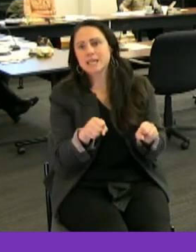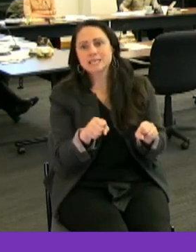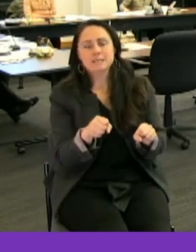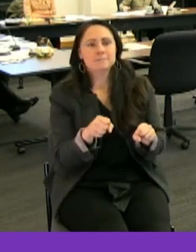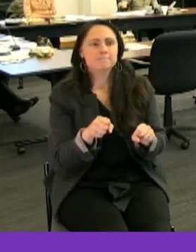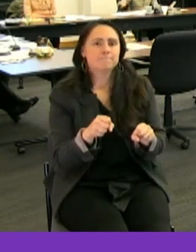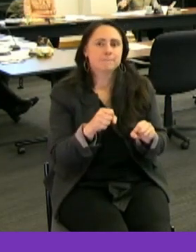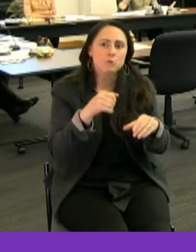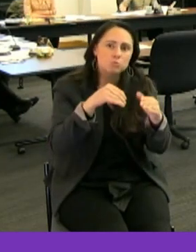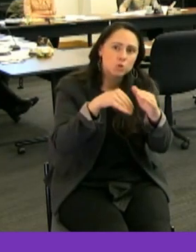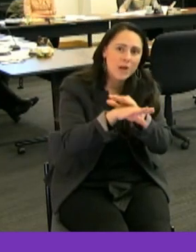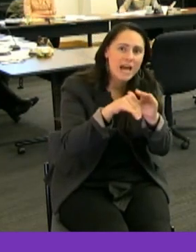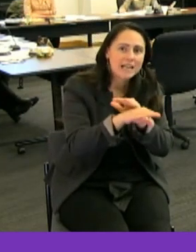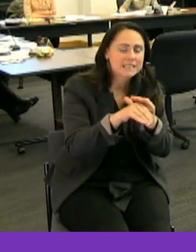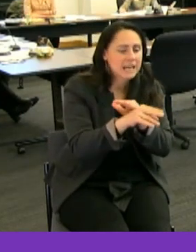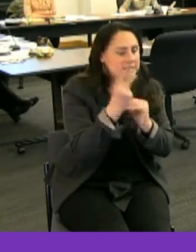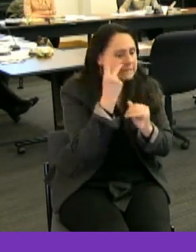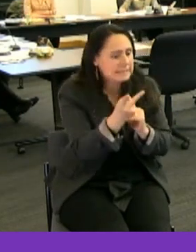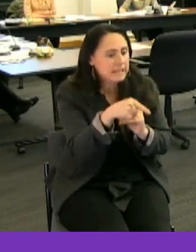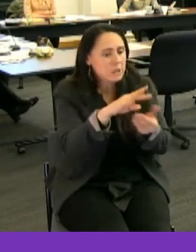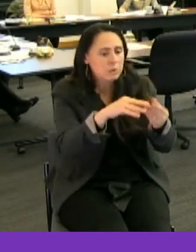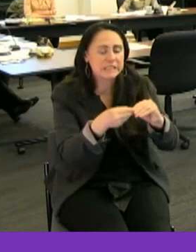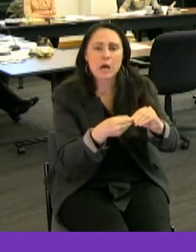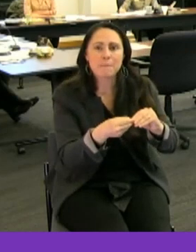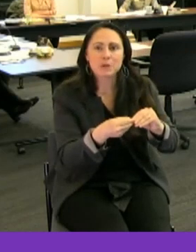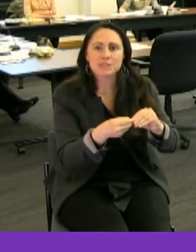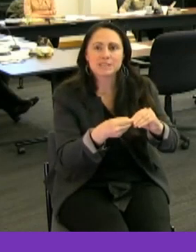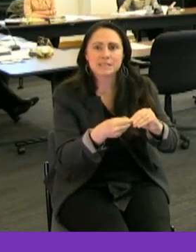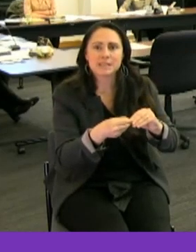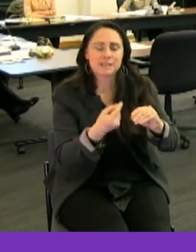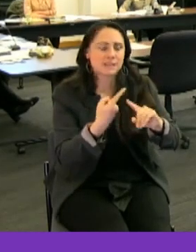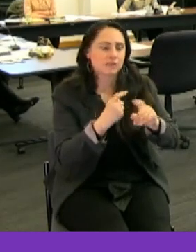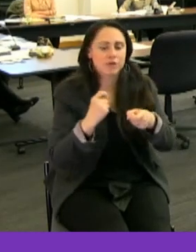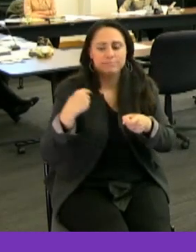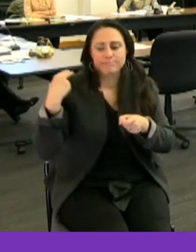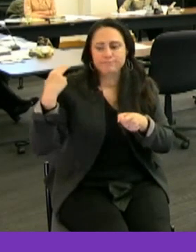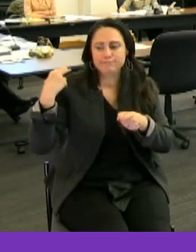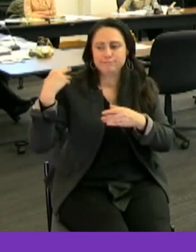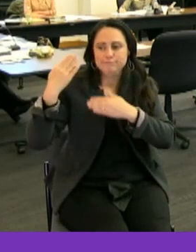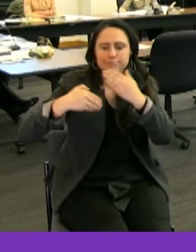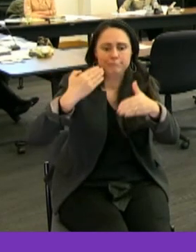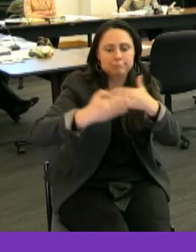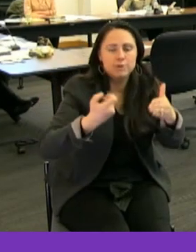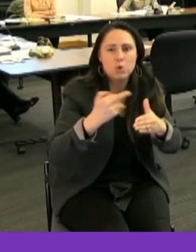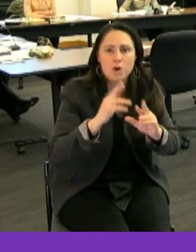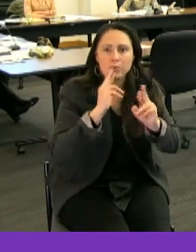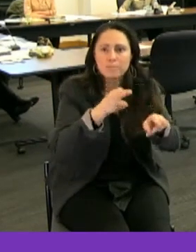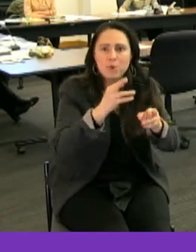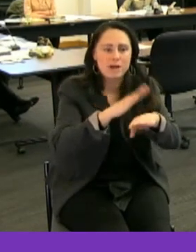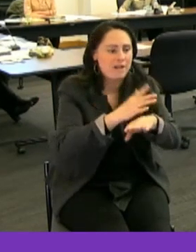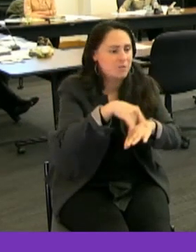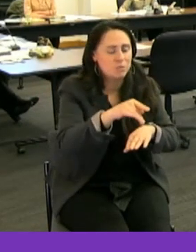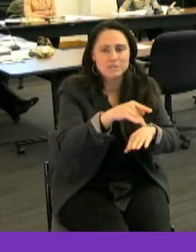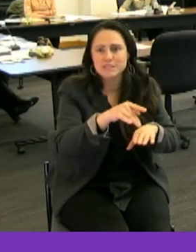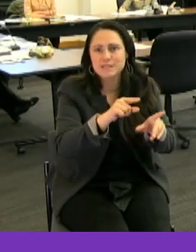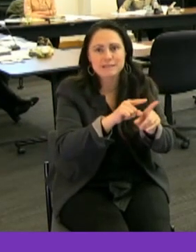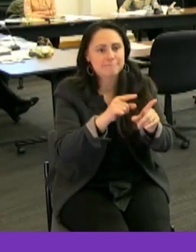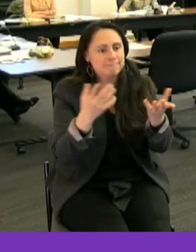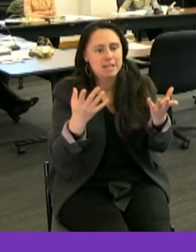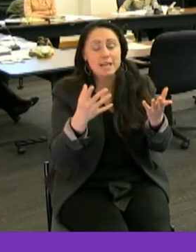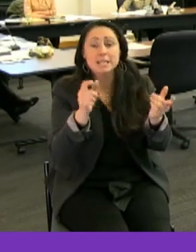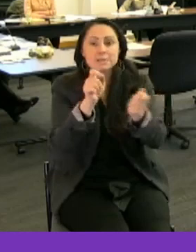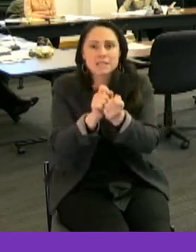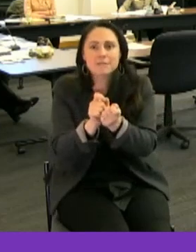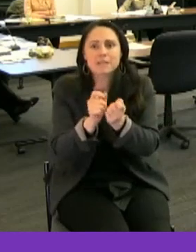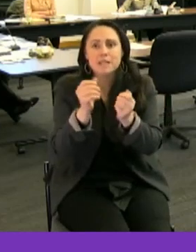to access those numbers on a historical basis or report on them as well. It is specifically